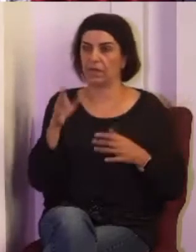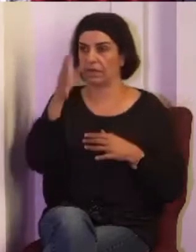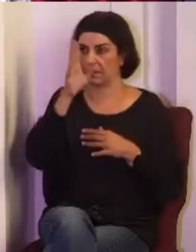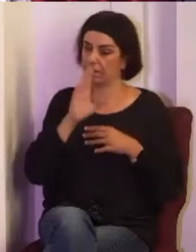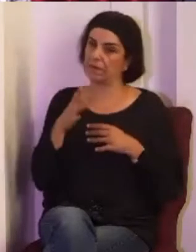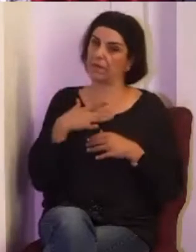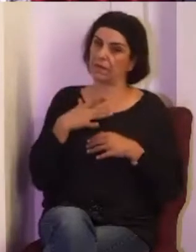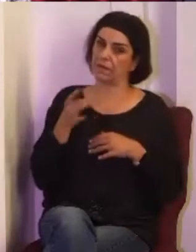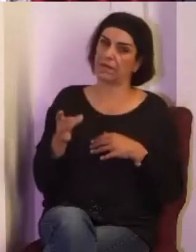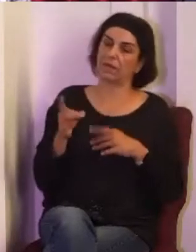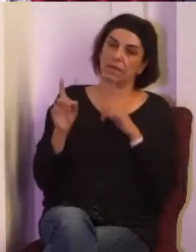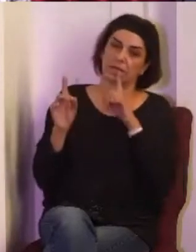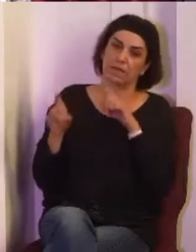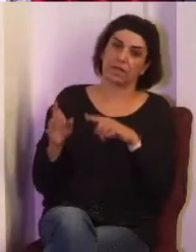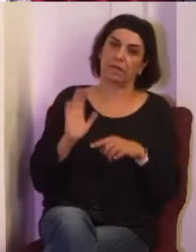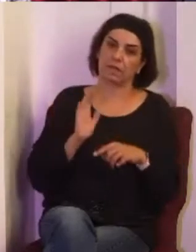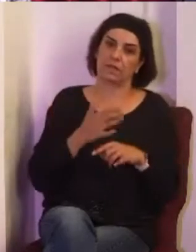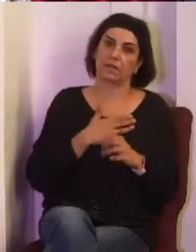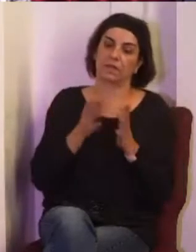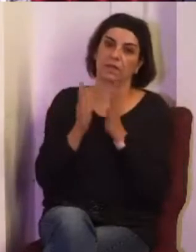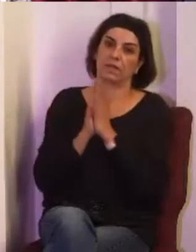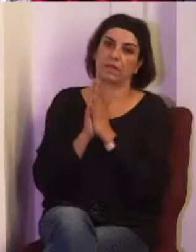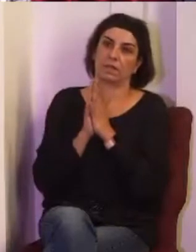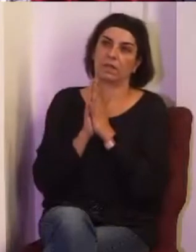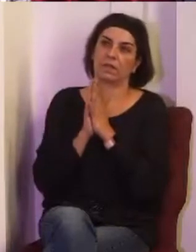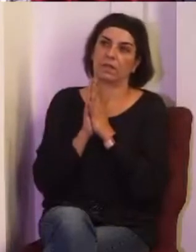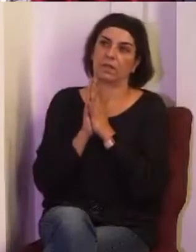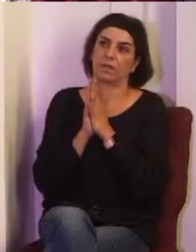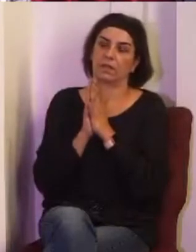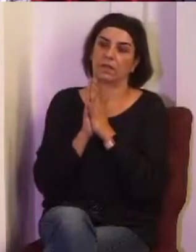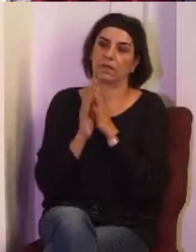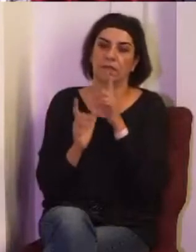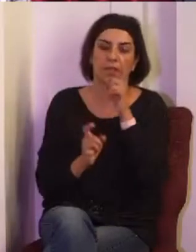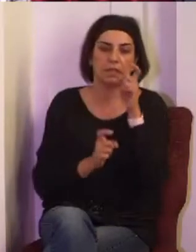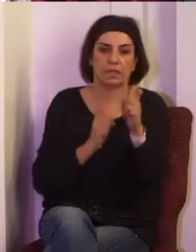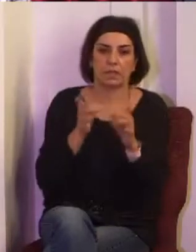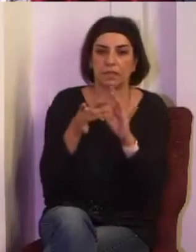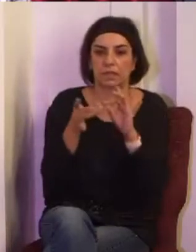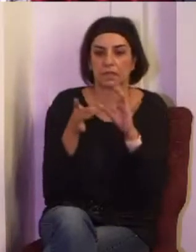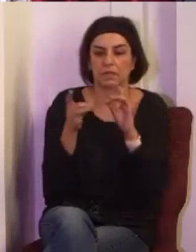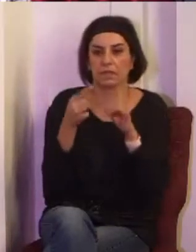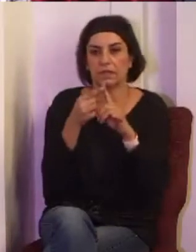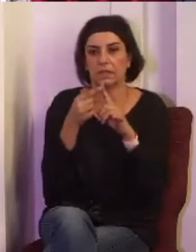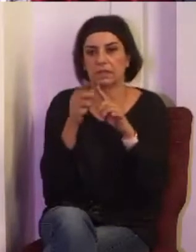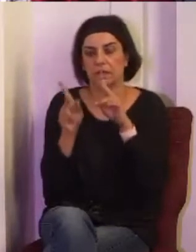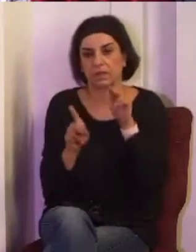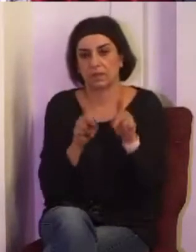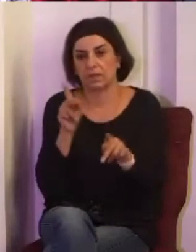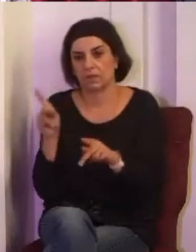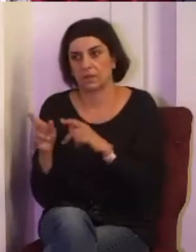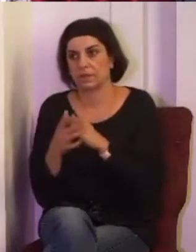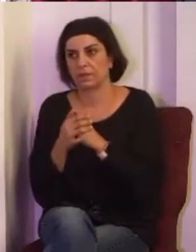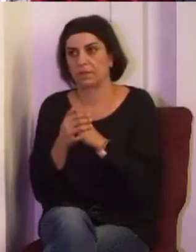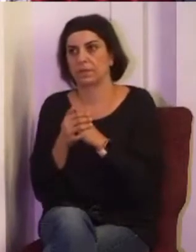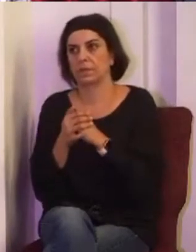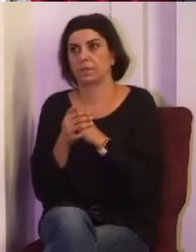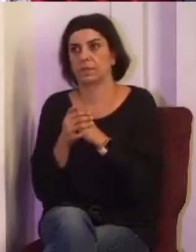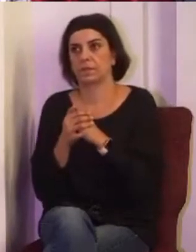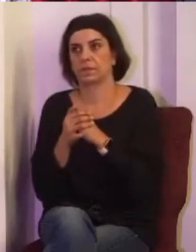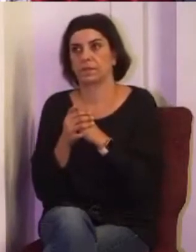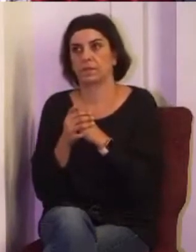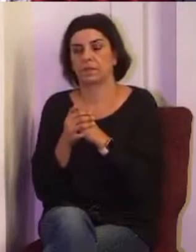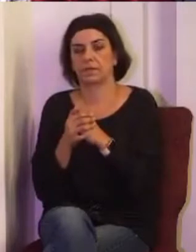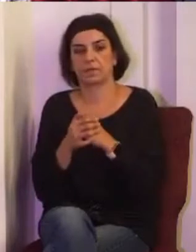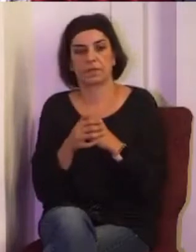our prayers. And he gave the message to the people that God gave to him. Samuel says, he'll take